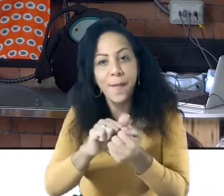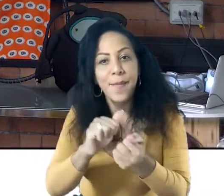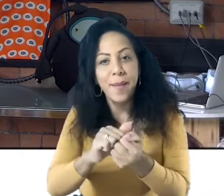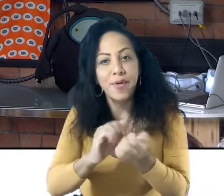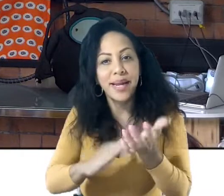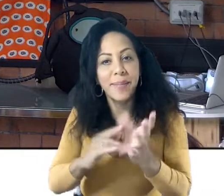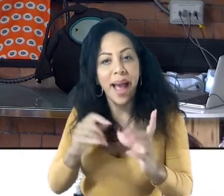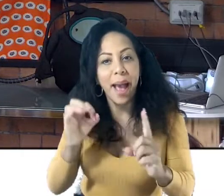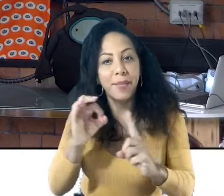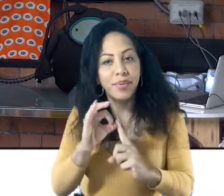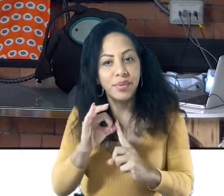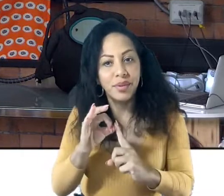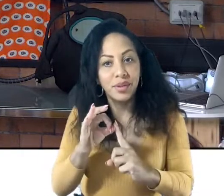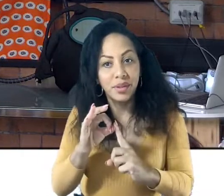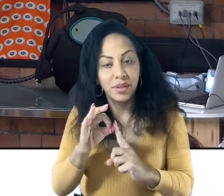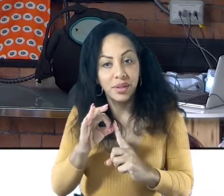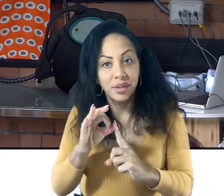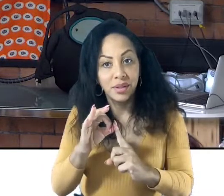certainly